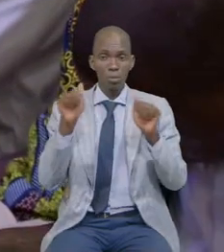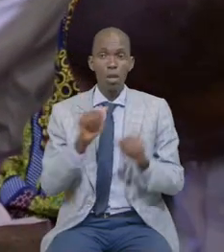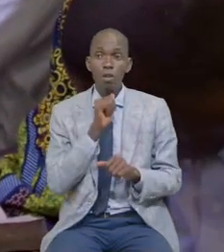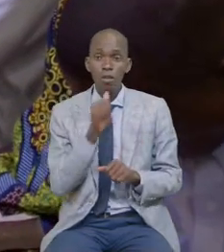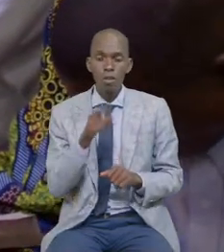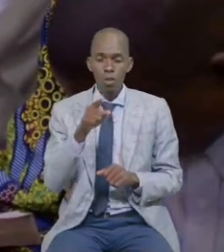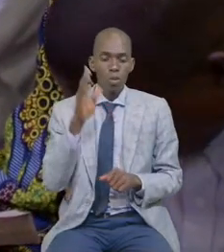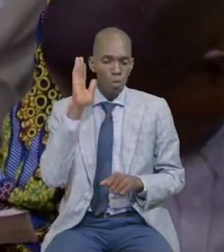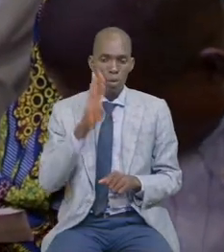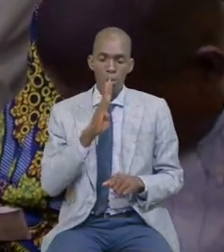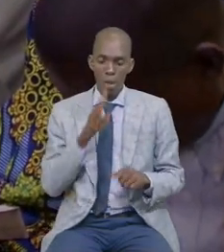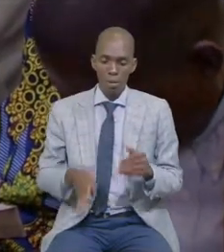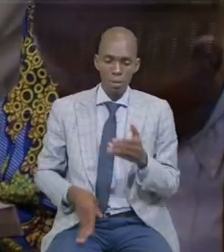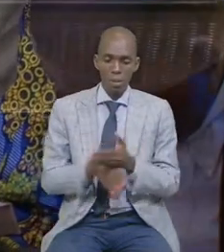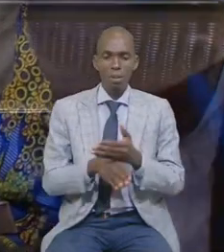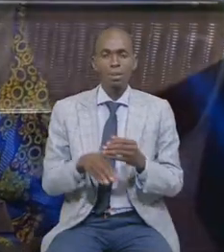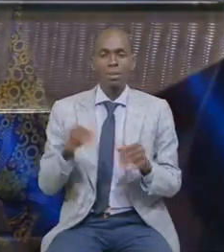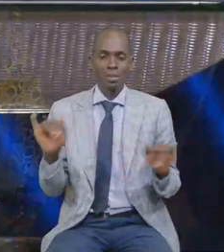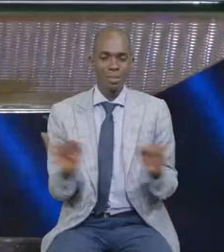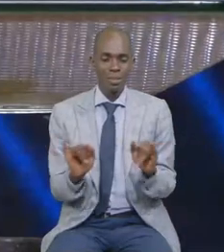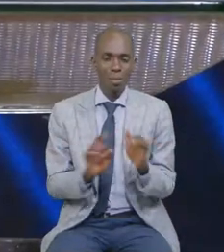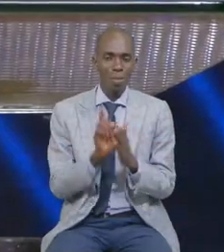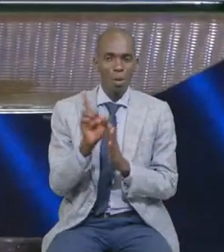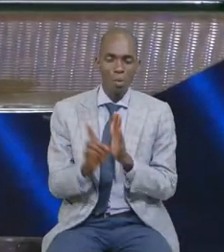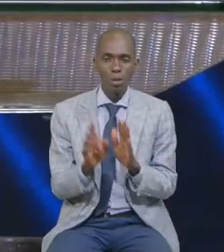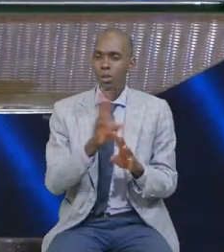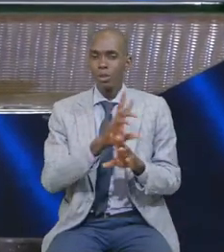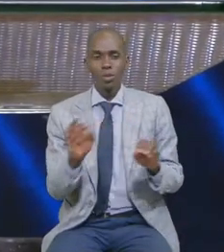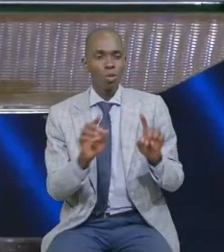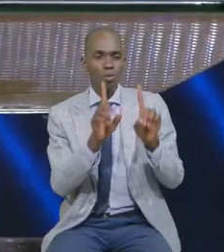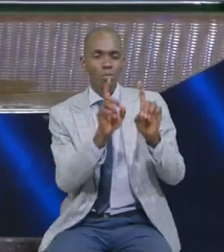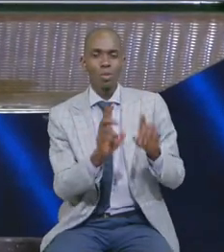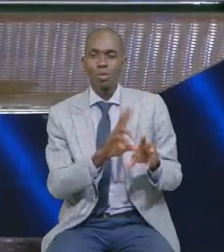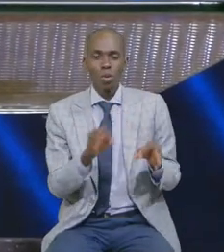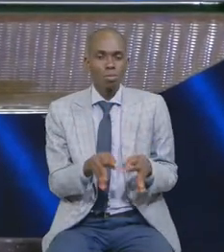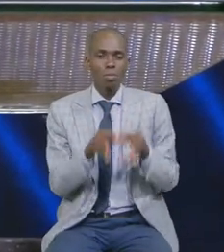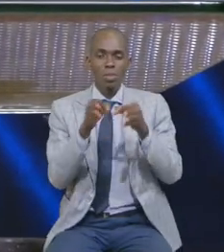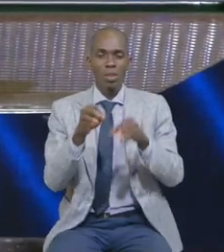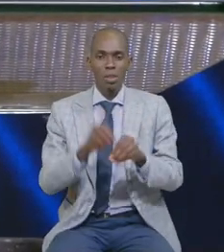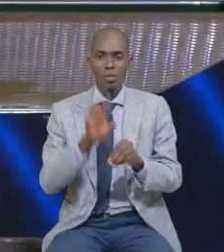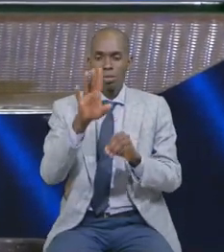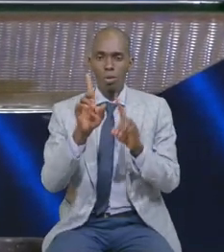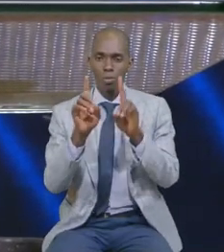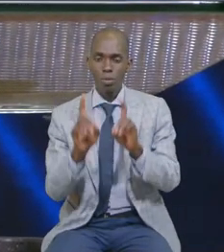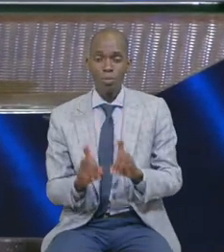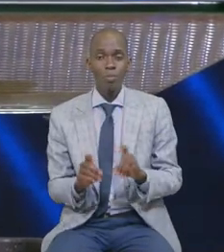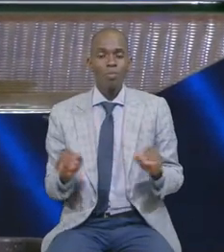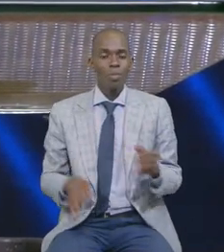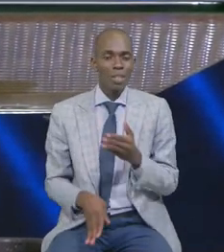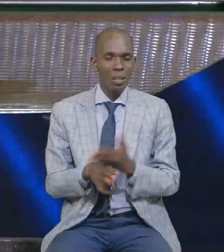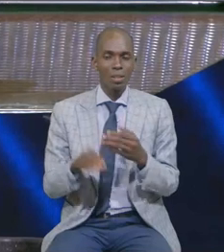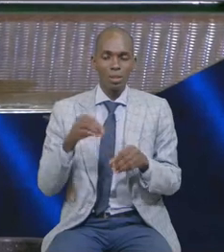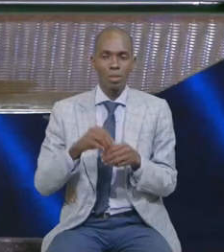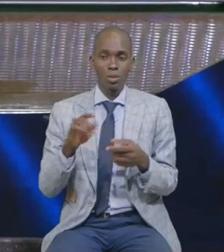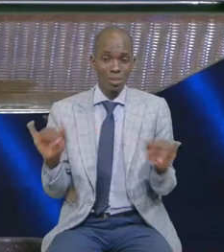the same hour there will be no trial there'll be no delay you'll make us the same hour into the